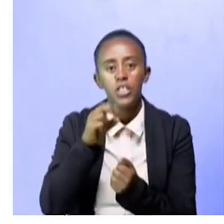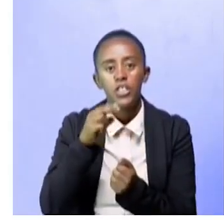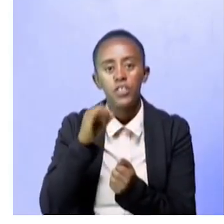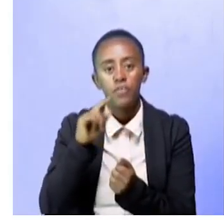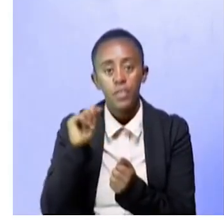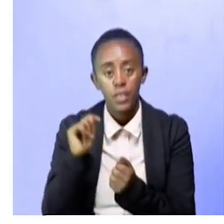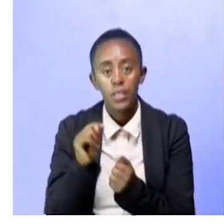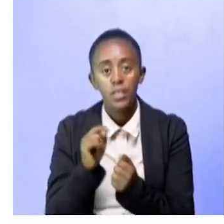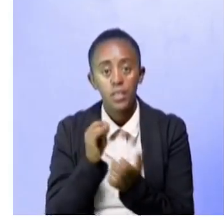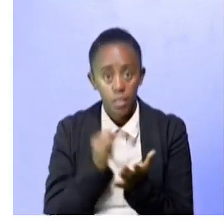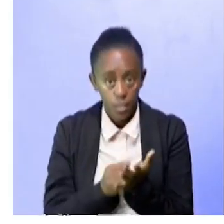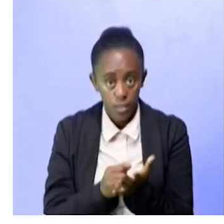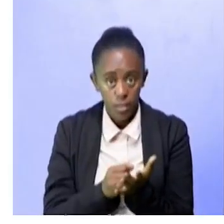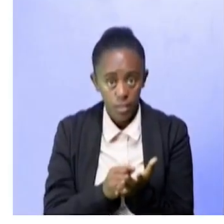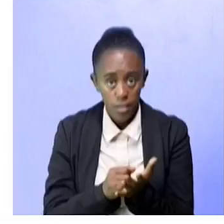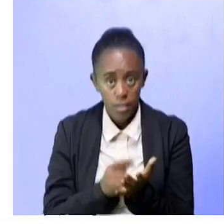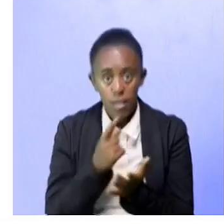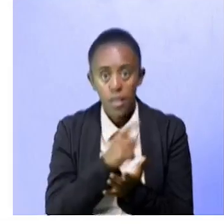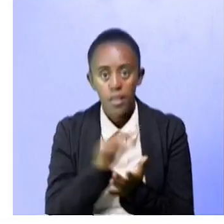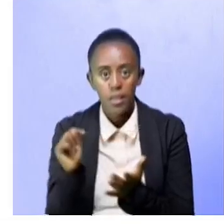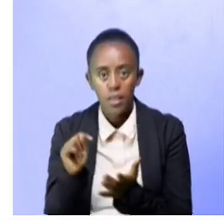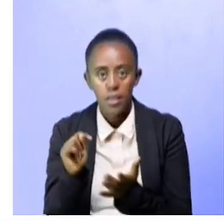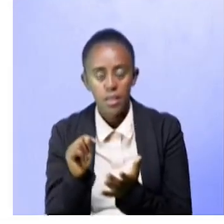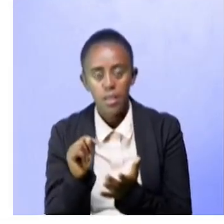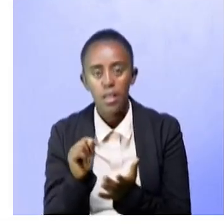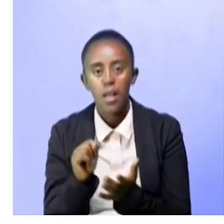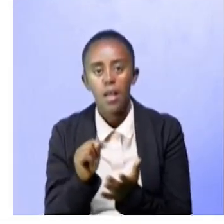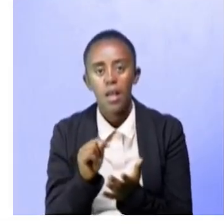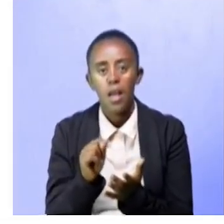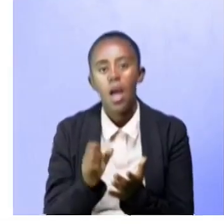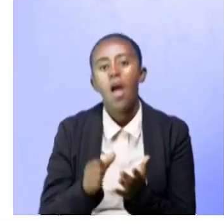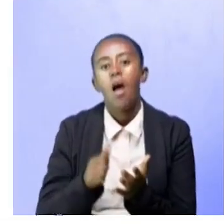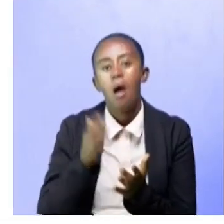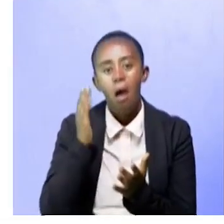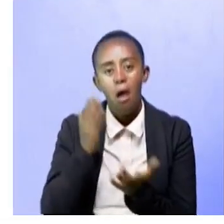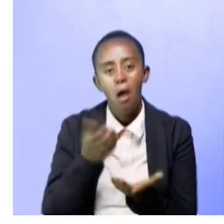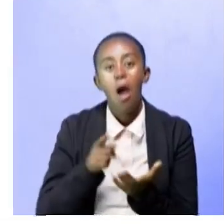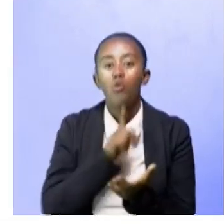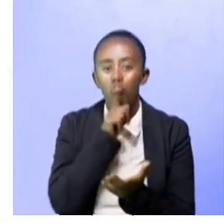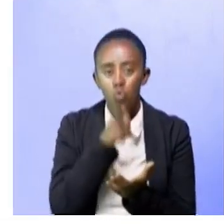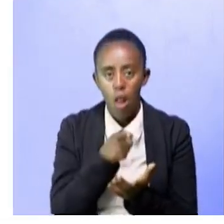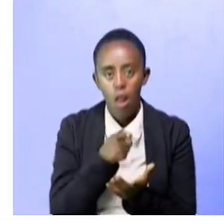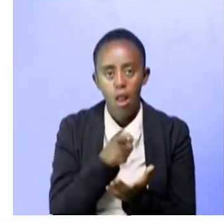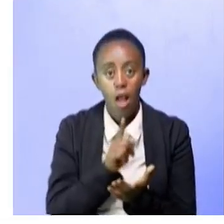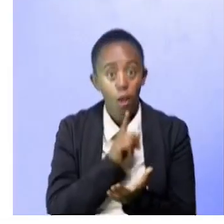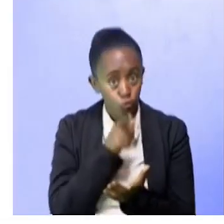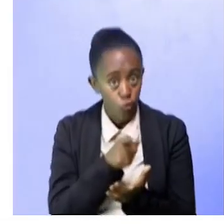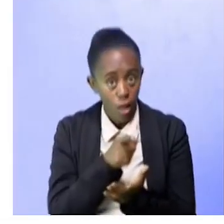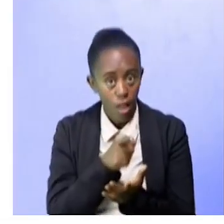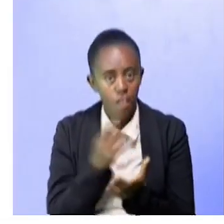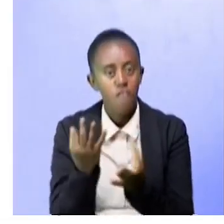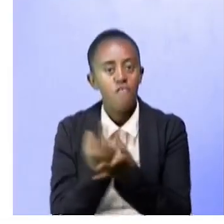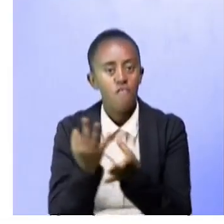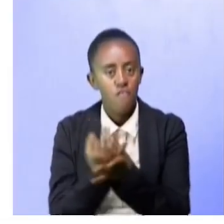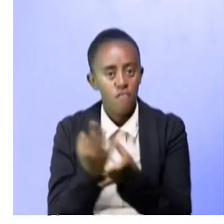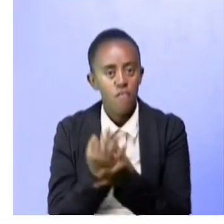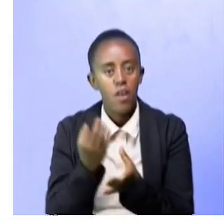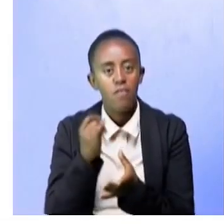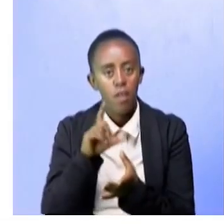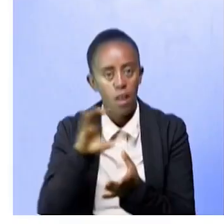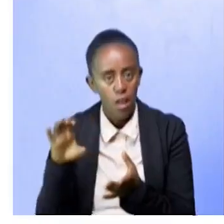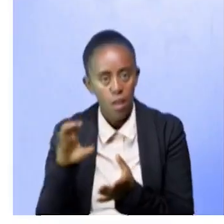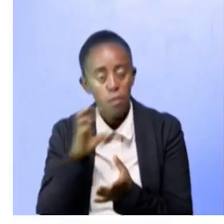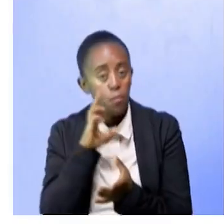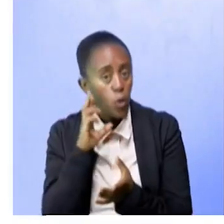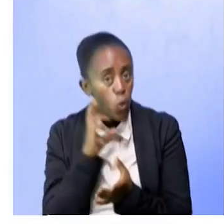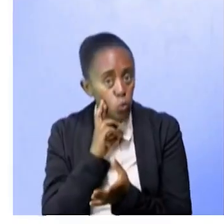to the actual document, you know? The actual file is better. That's why,